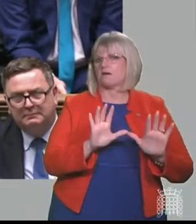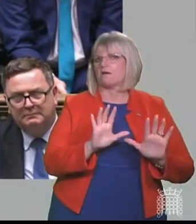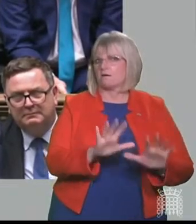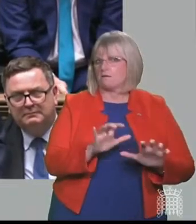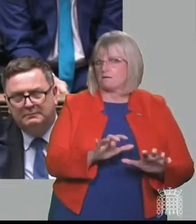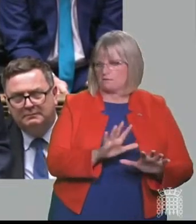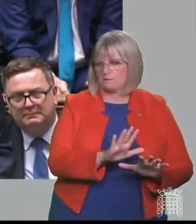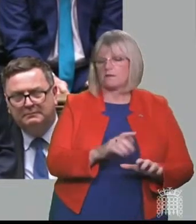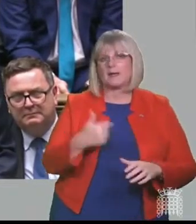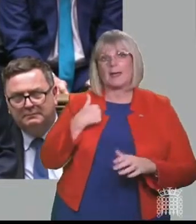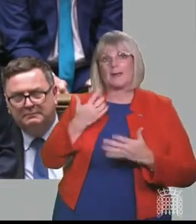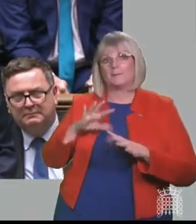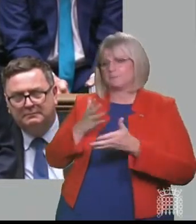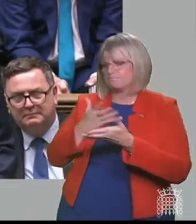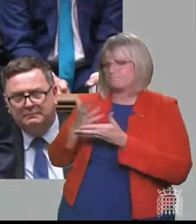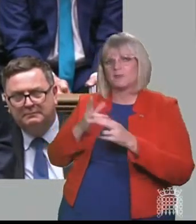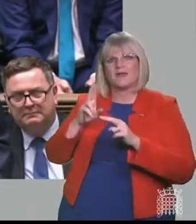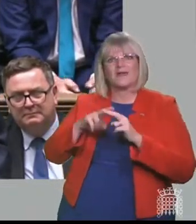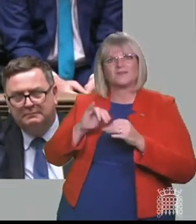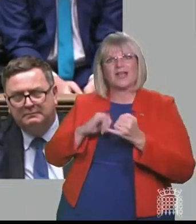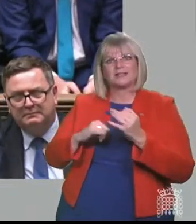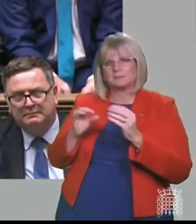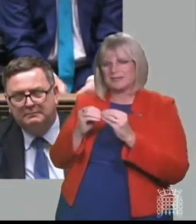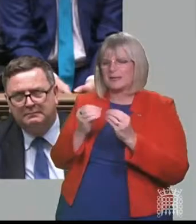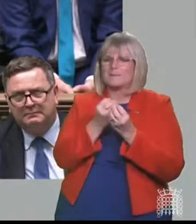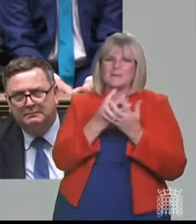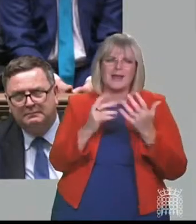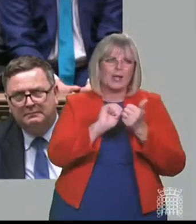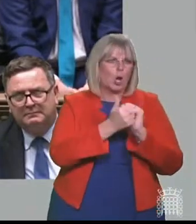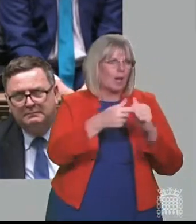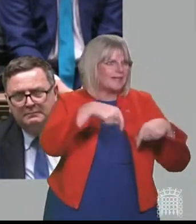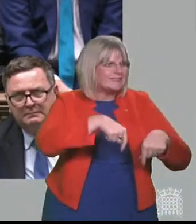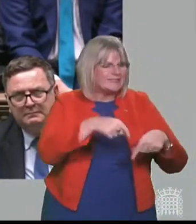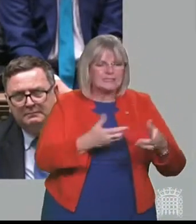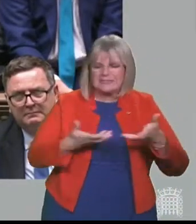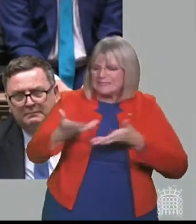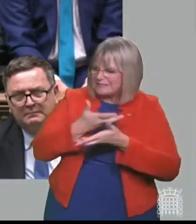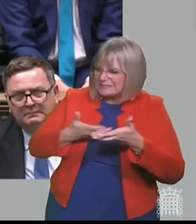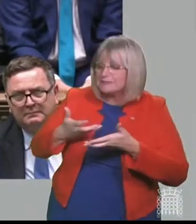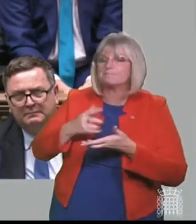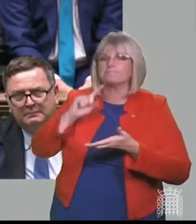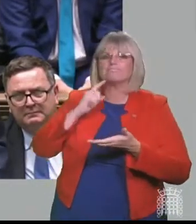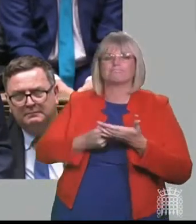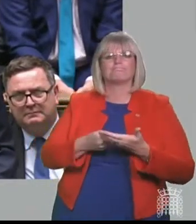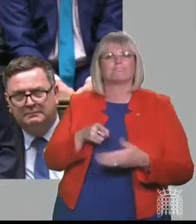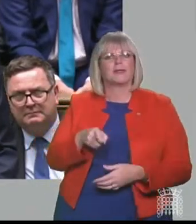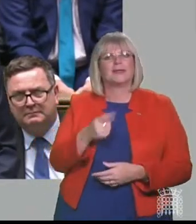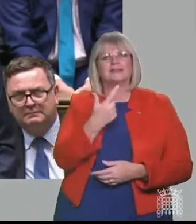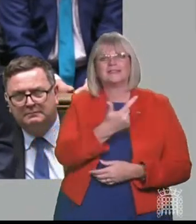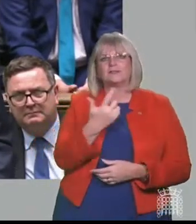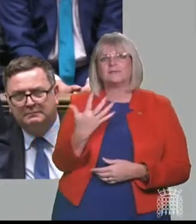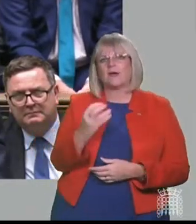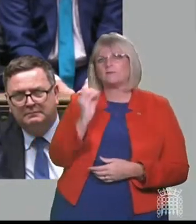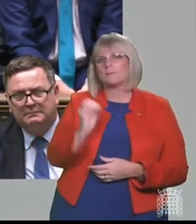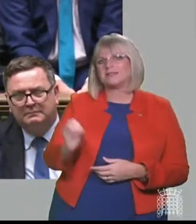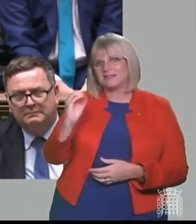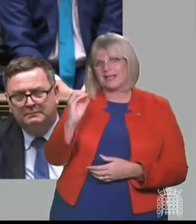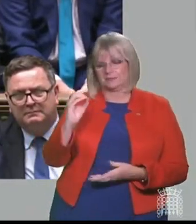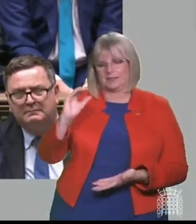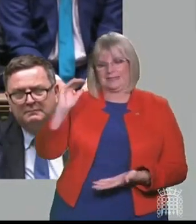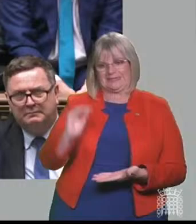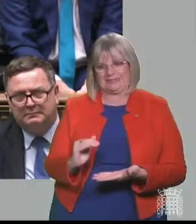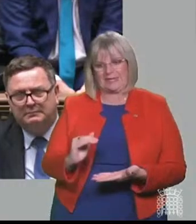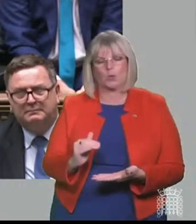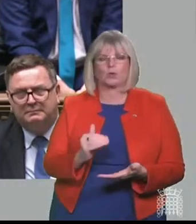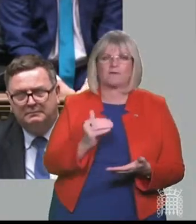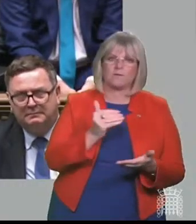FSB and many colleagues in this House, I've also decided to extend the 75% business rates discount for retail, hospitality